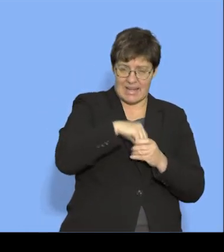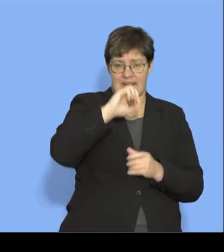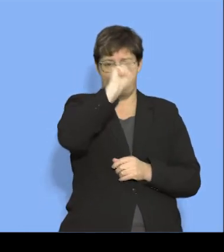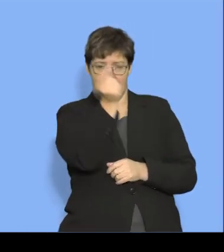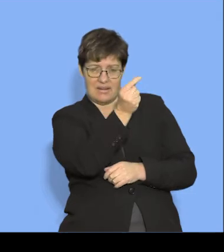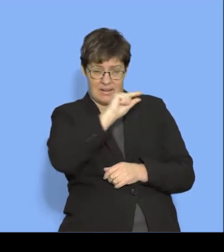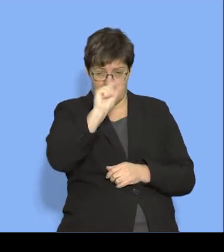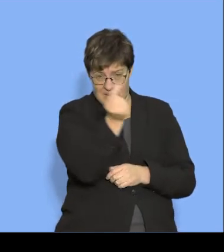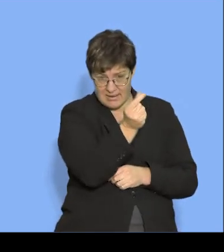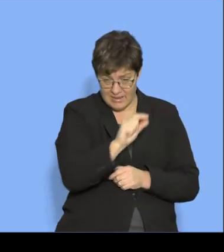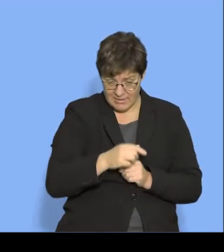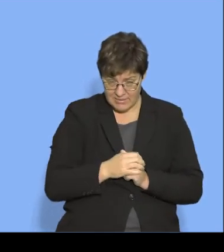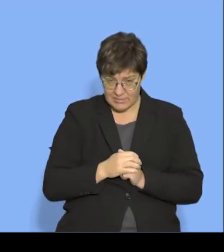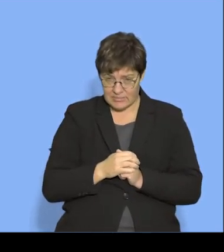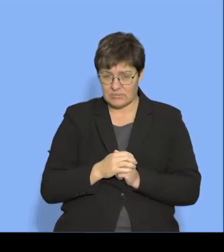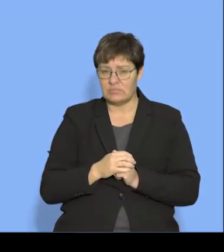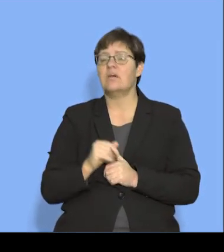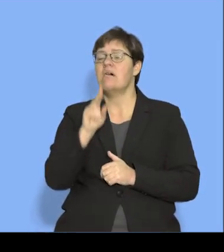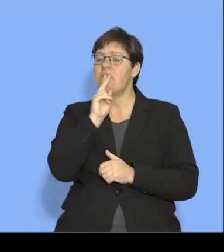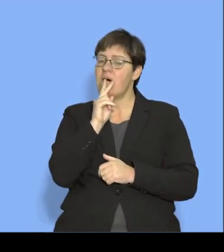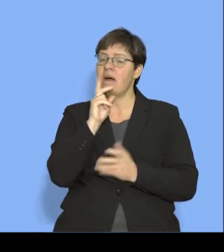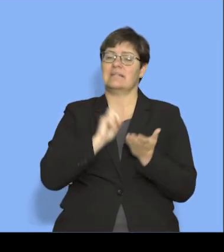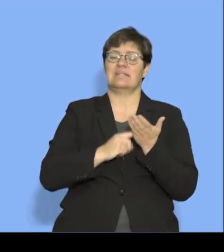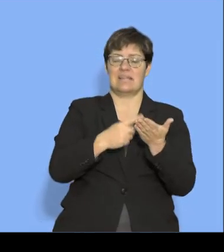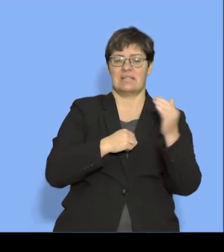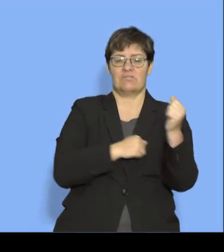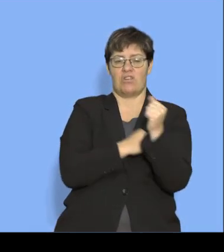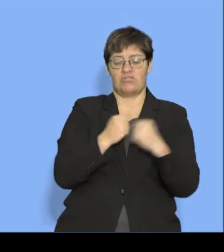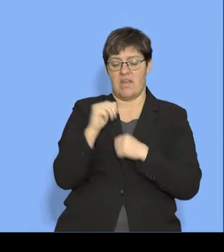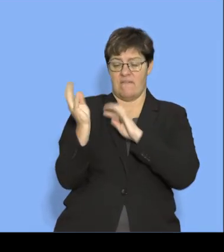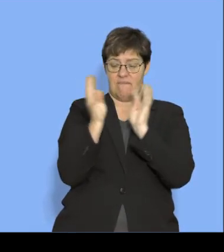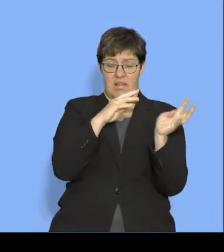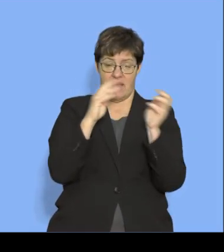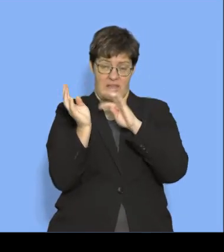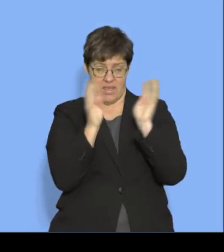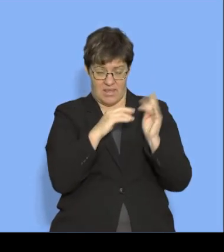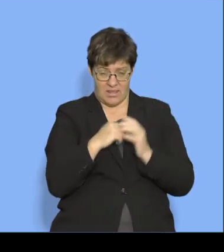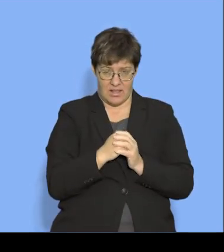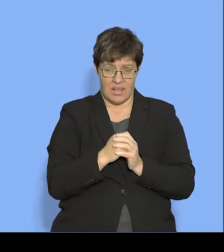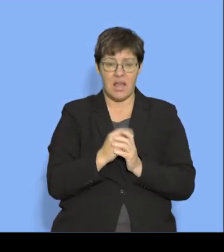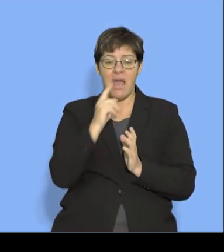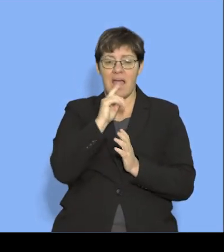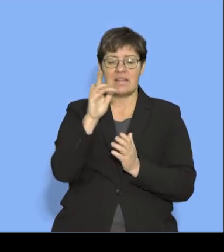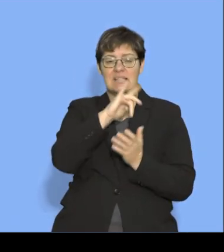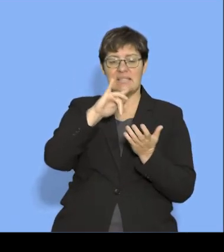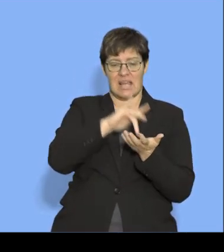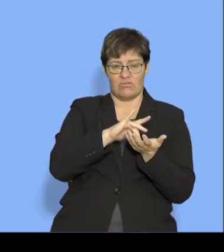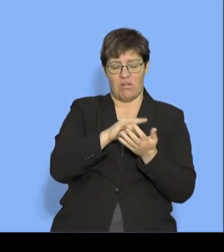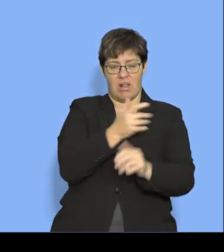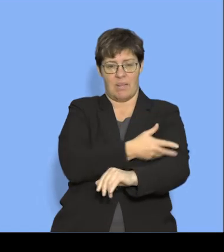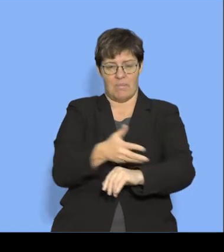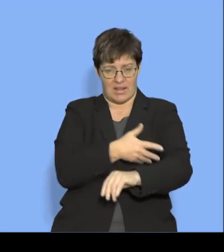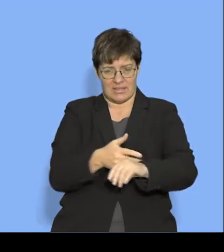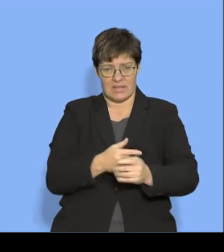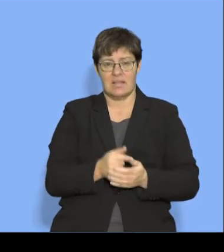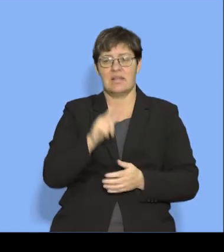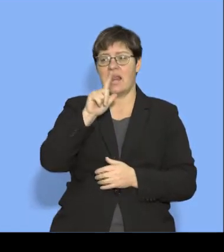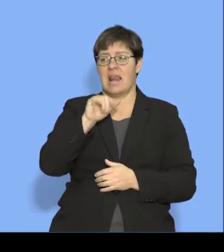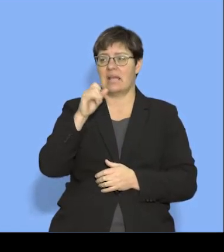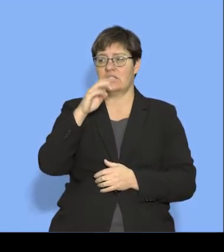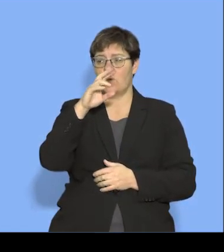intestine. I want you to also remember that we discussed the structure of the villi, and we spoke about the central blood vessels and the central